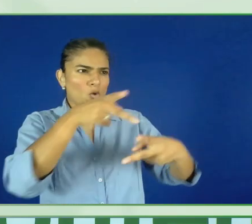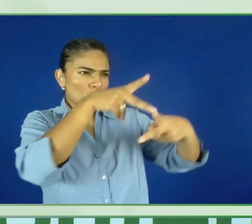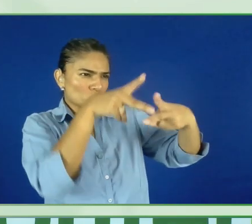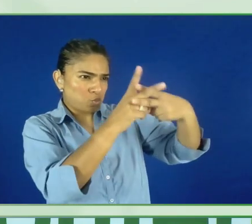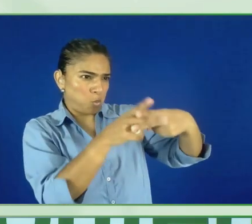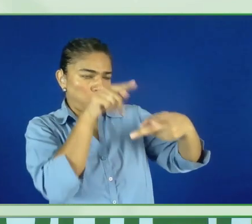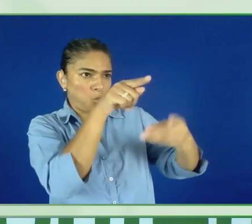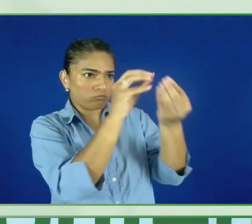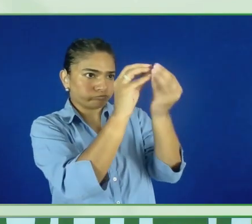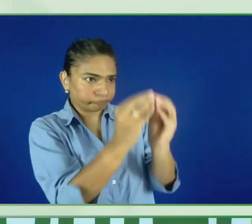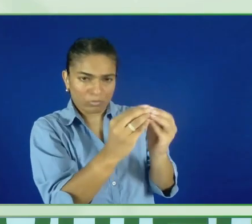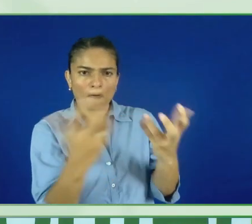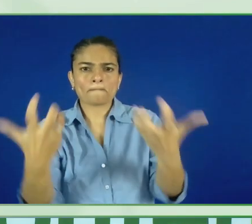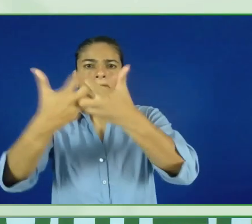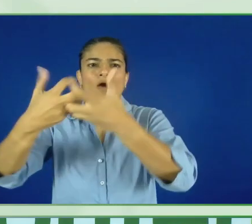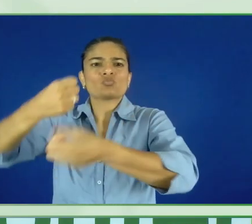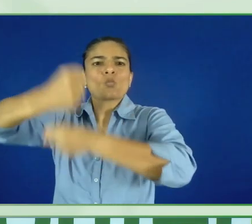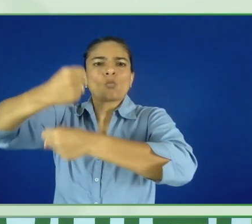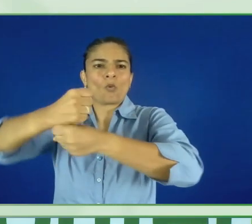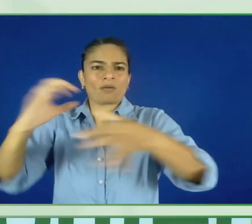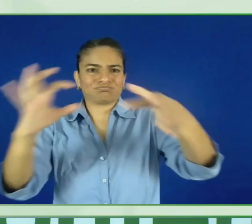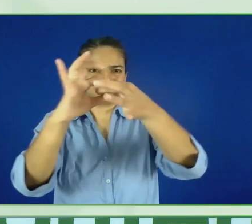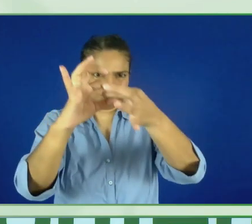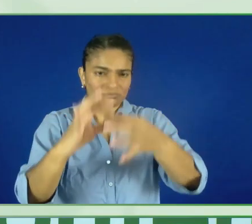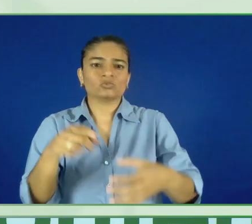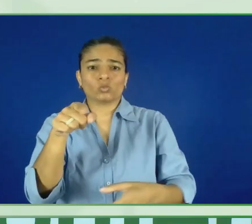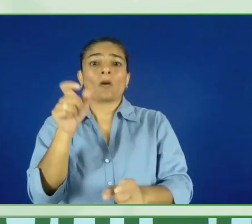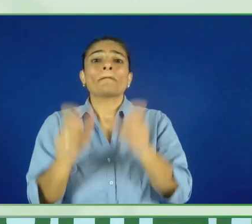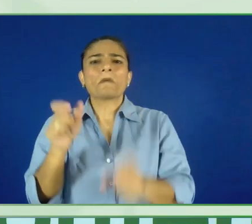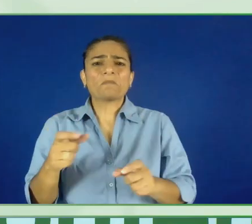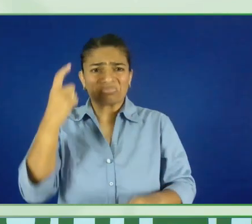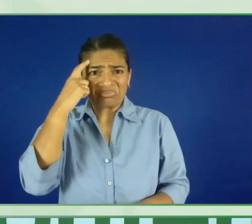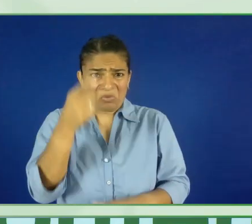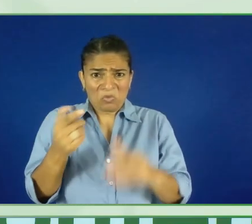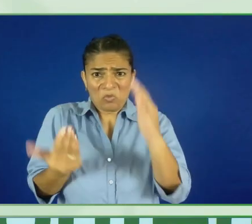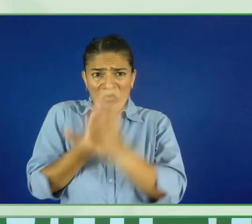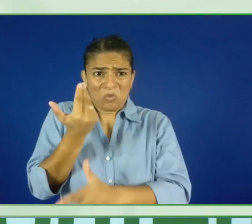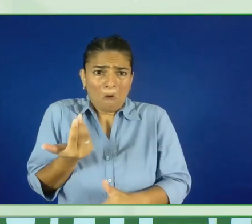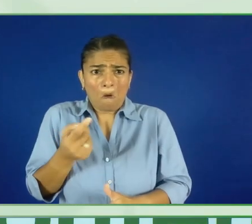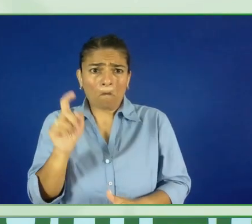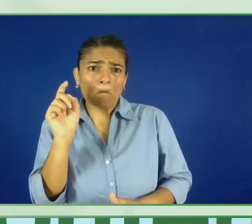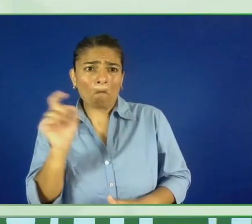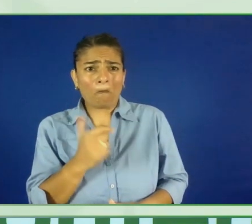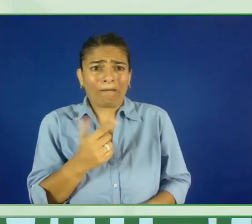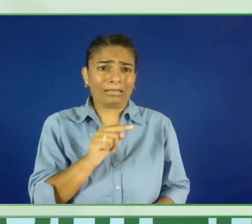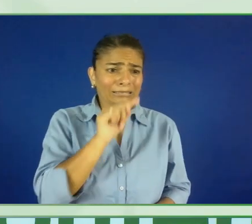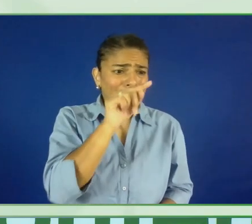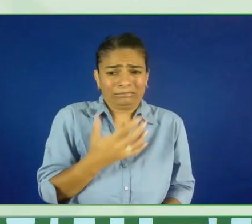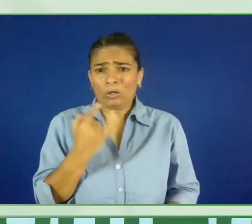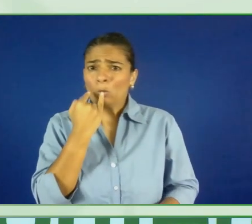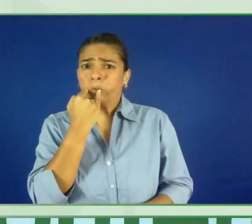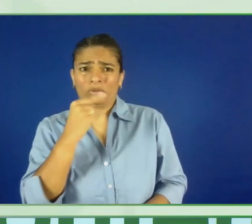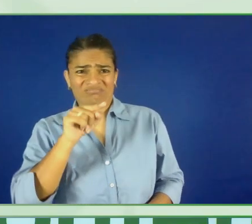newest model with all the bells and whistles is the best one. No. The reality is it will depend based on your use case. So you have to be really aware